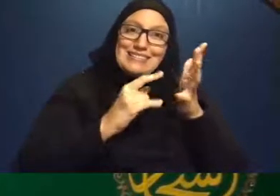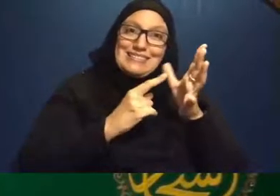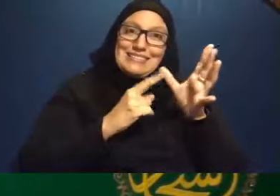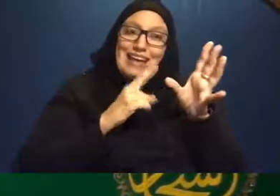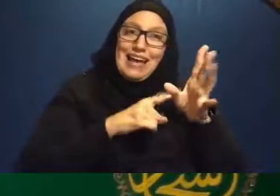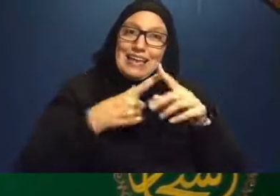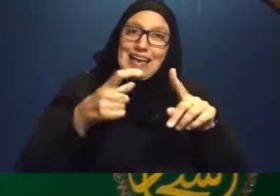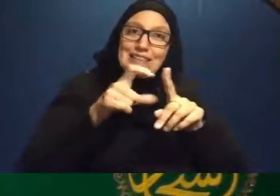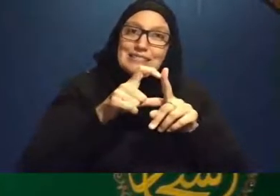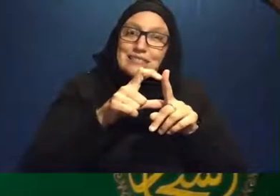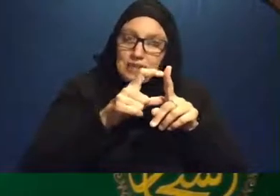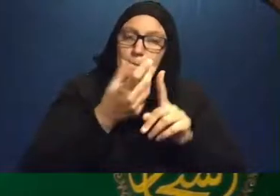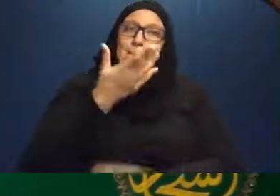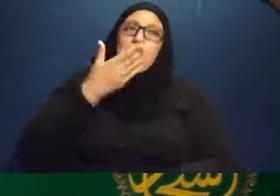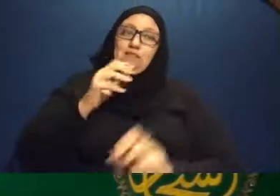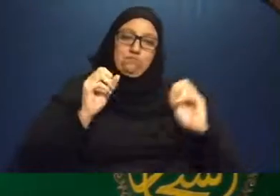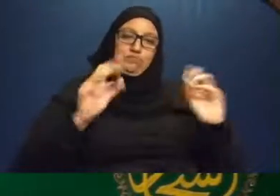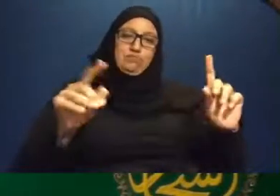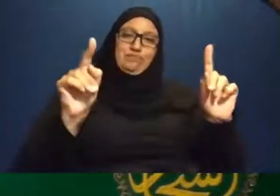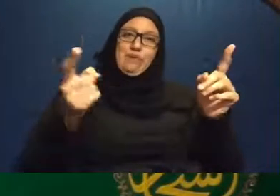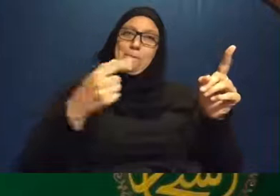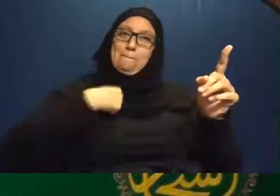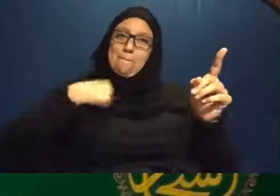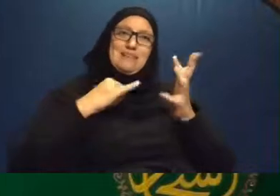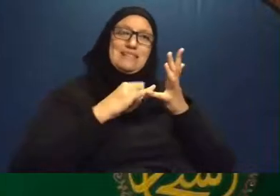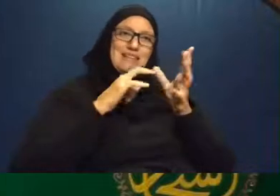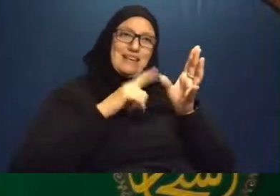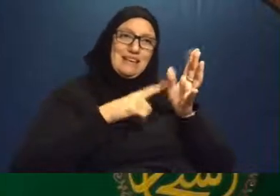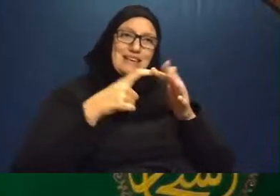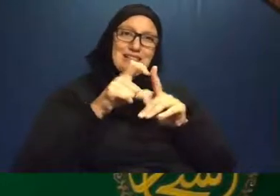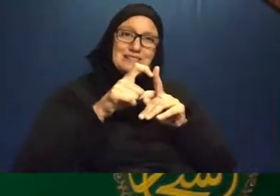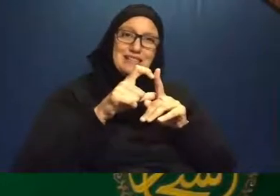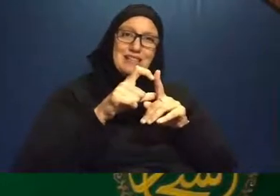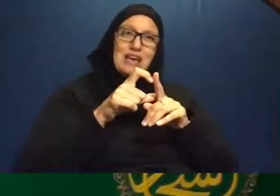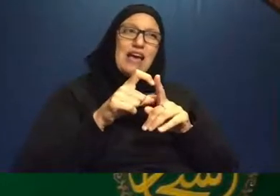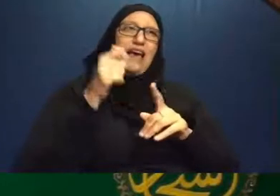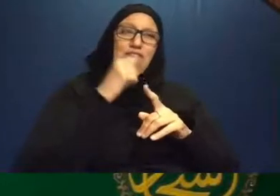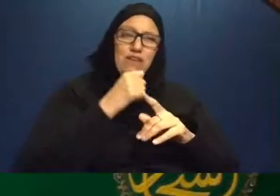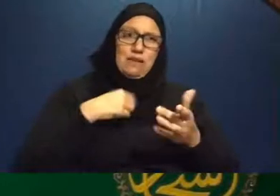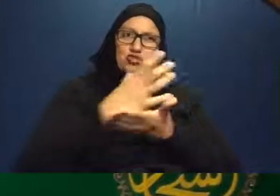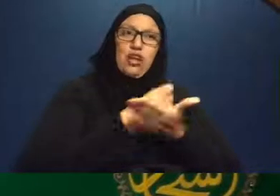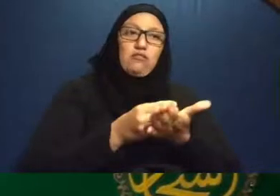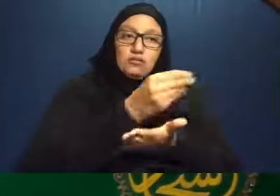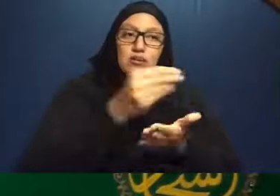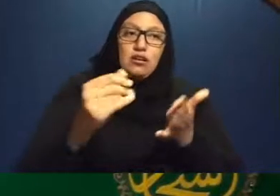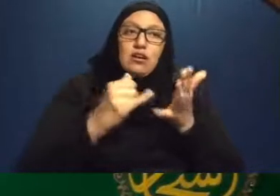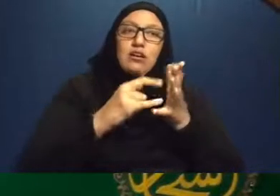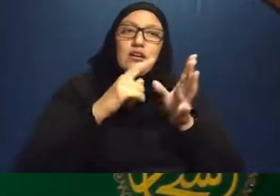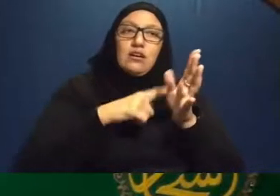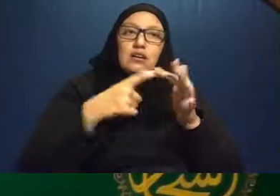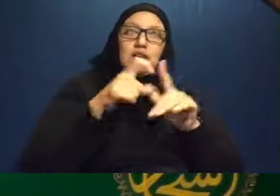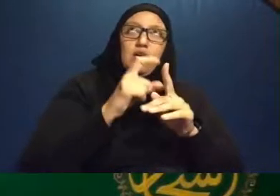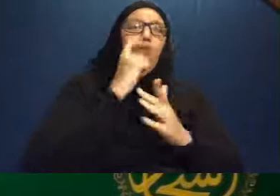please specify that you are Sayyid, because as you know, the charity of the Sayyid goes only to the Sayyid. Otherwise, if you don't